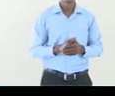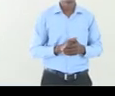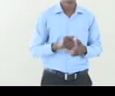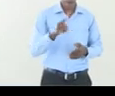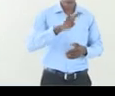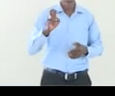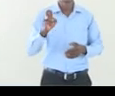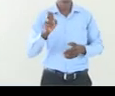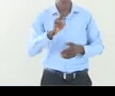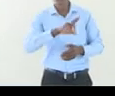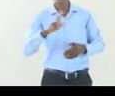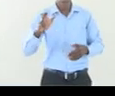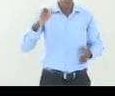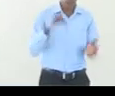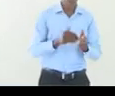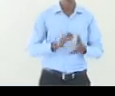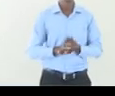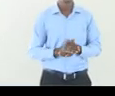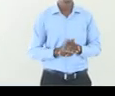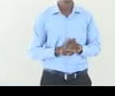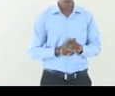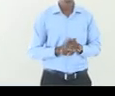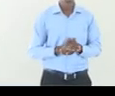about 250,000 to 300,000. It doesn't cost too much.